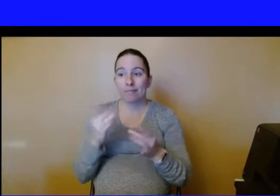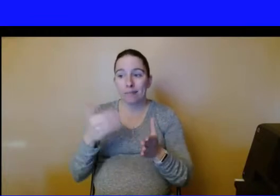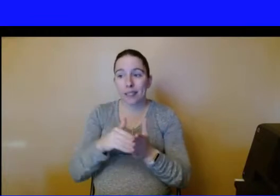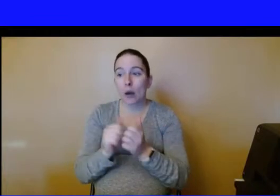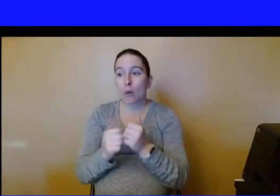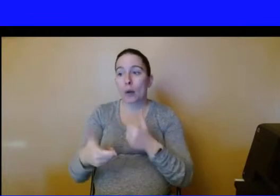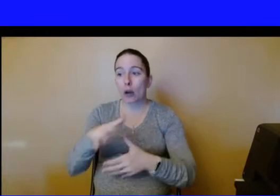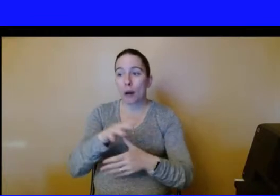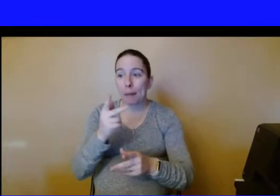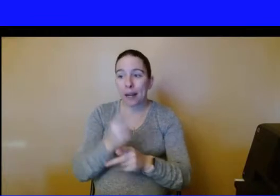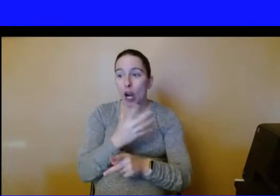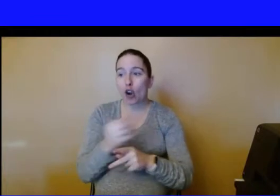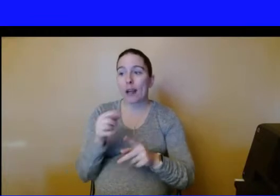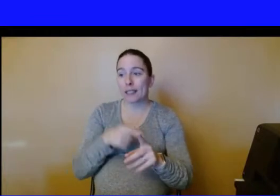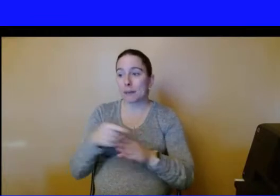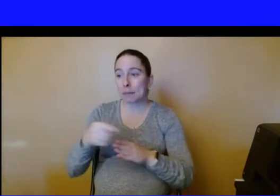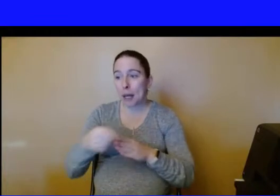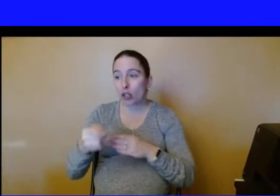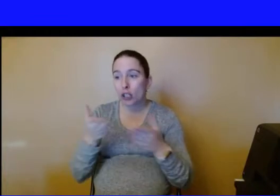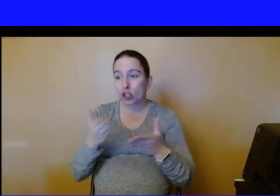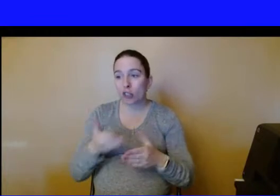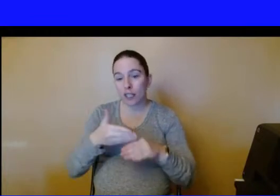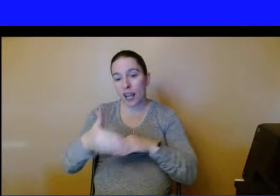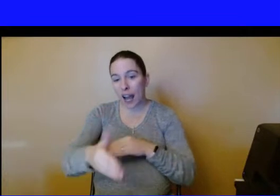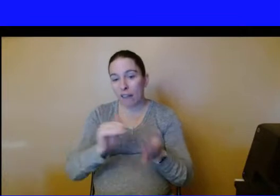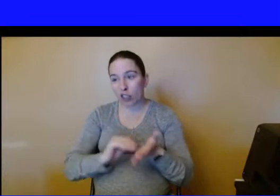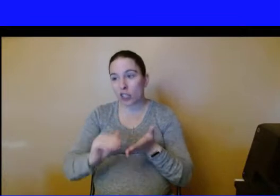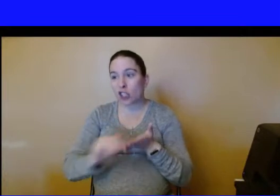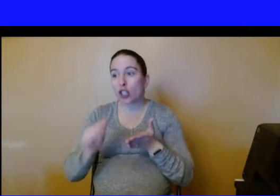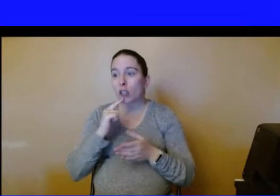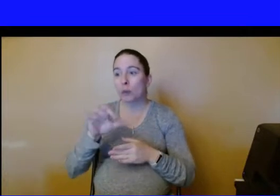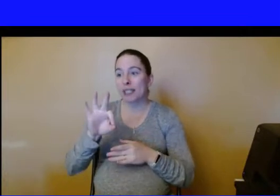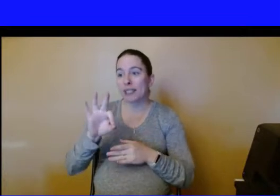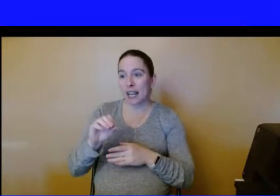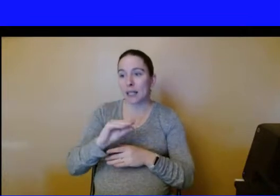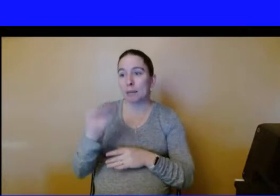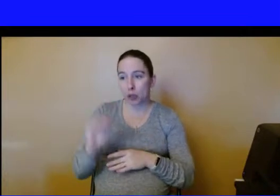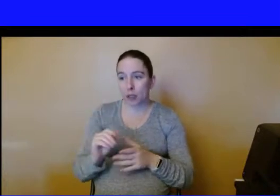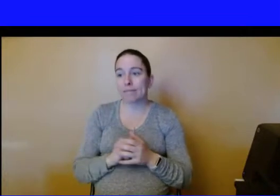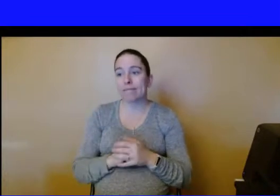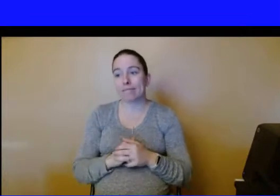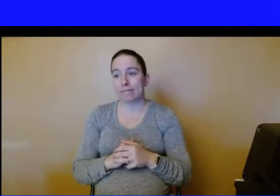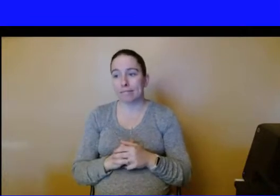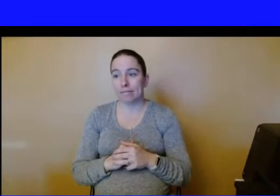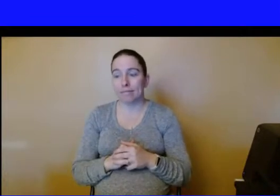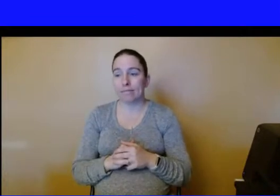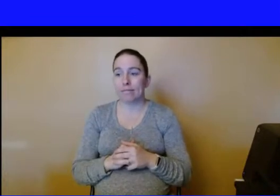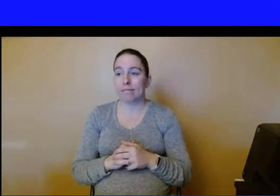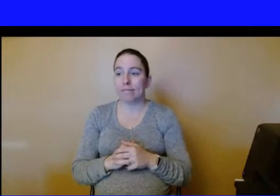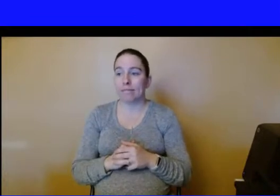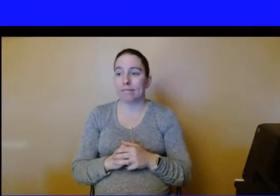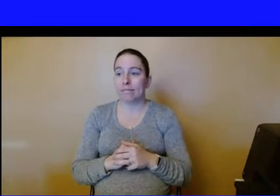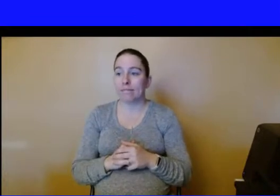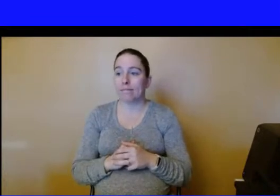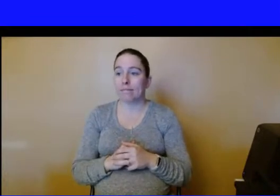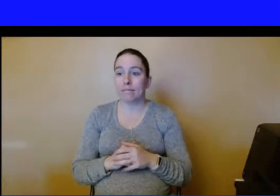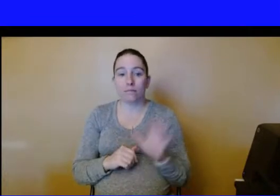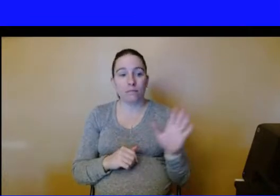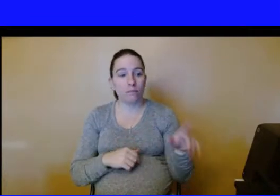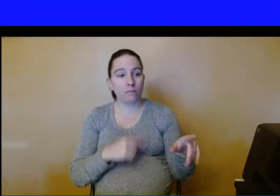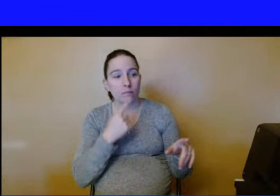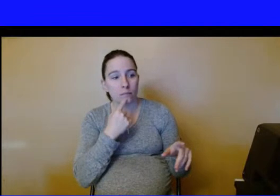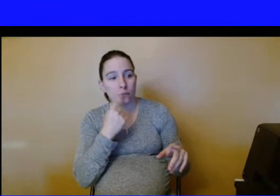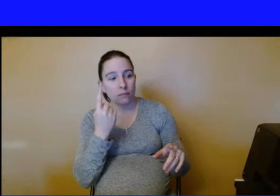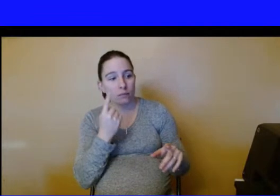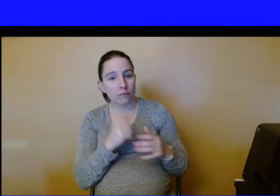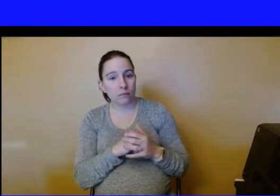Significant differences in the emergency department and inpatient visits between program participants when compared to the control group. The